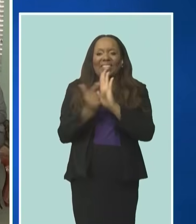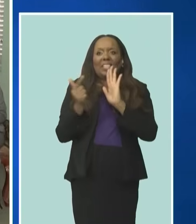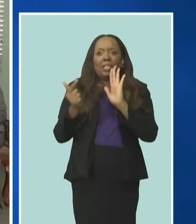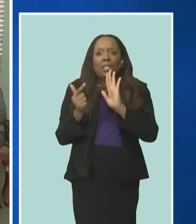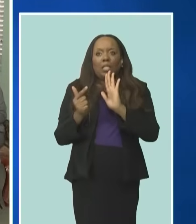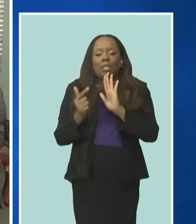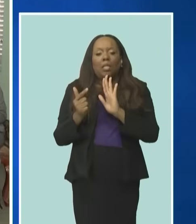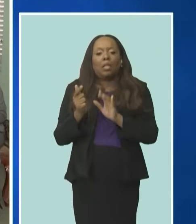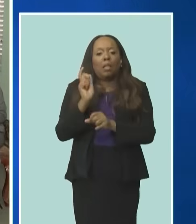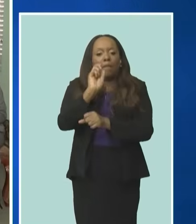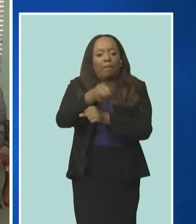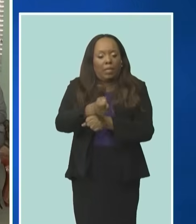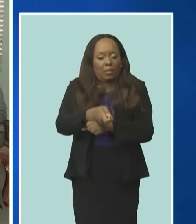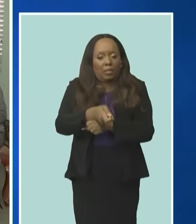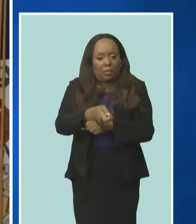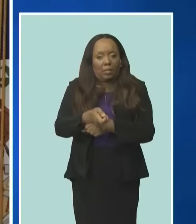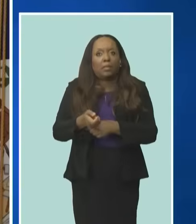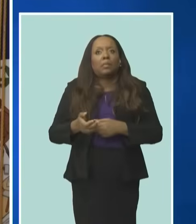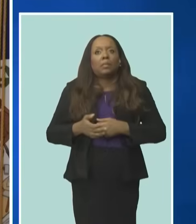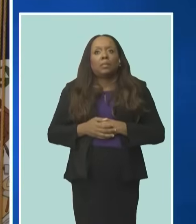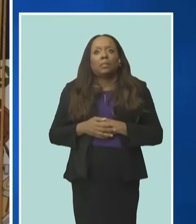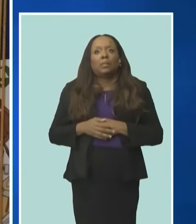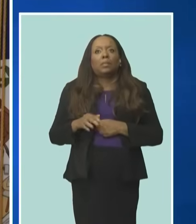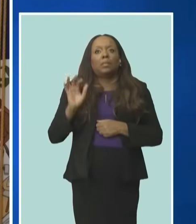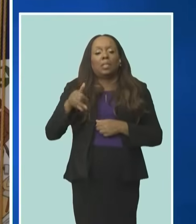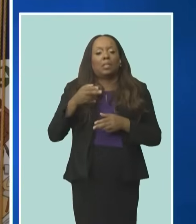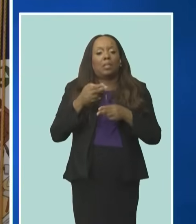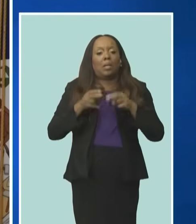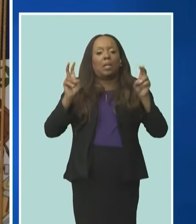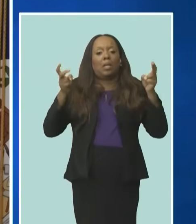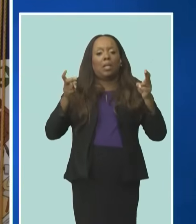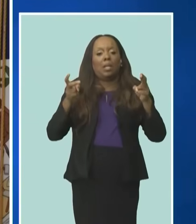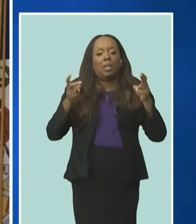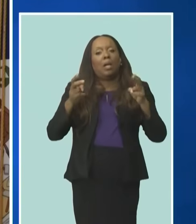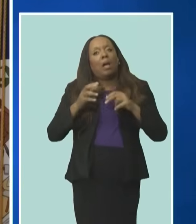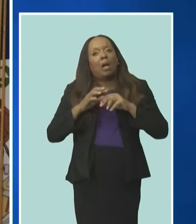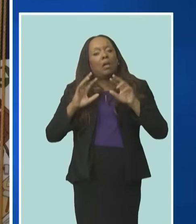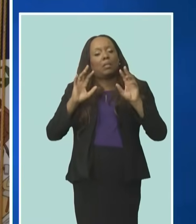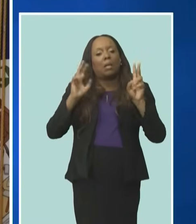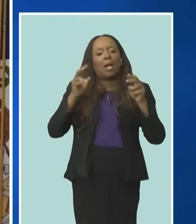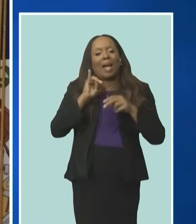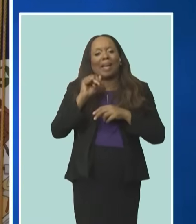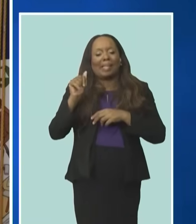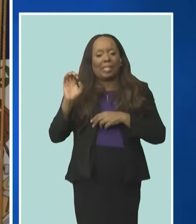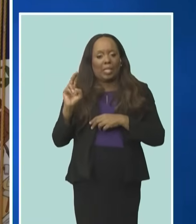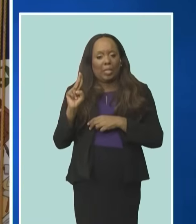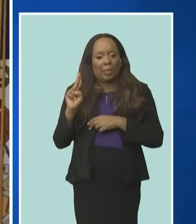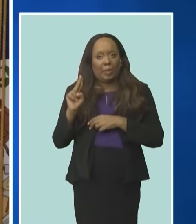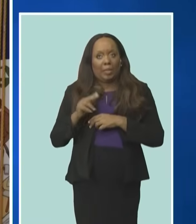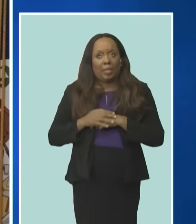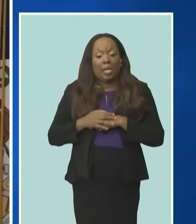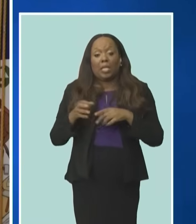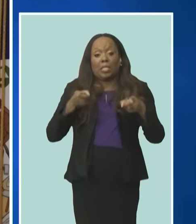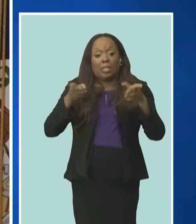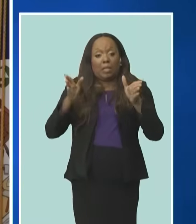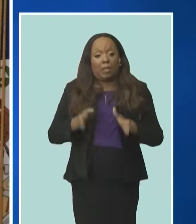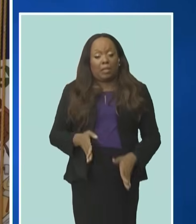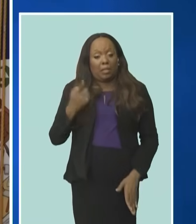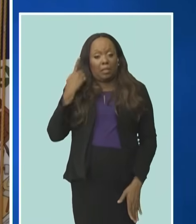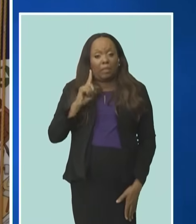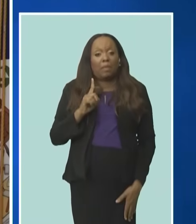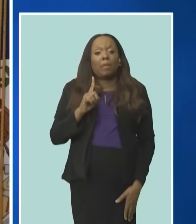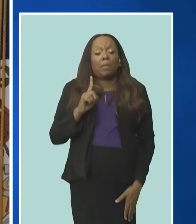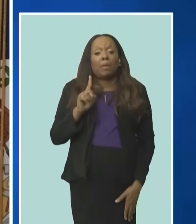and unregulated fishing, known as IUU. Director of Training at the Regional Security System Training